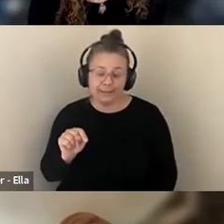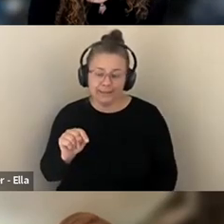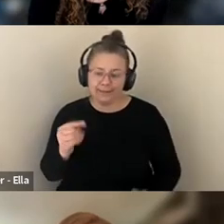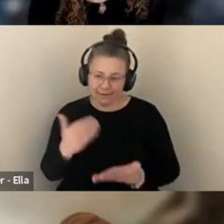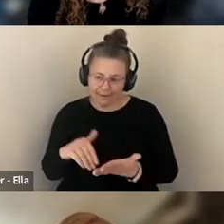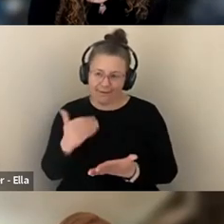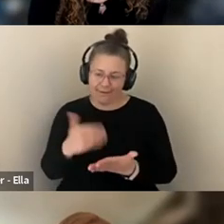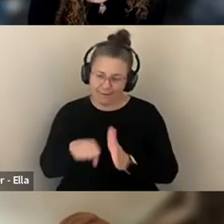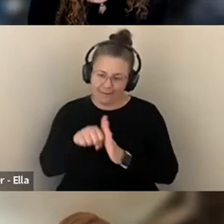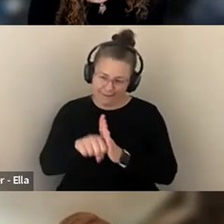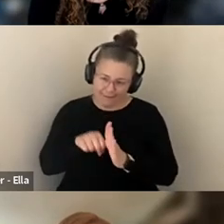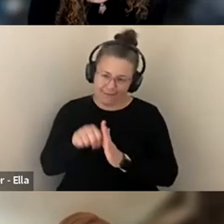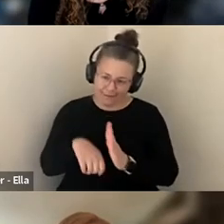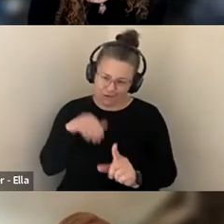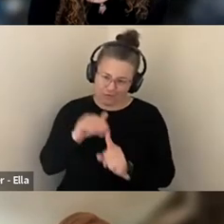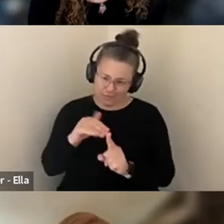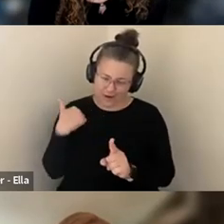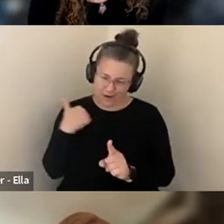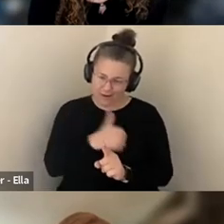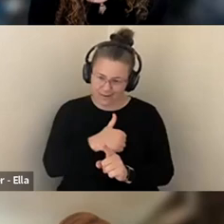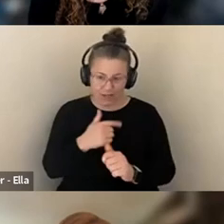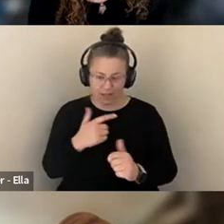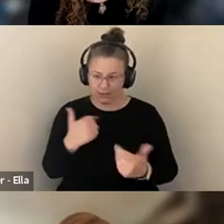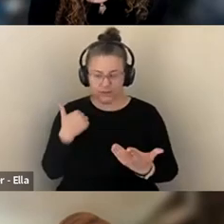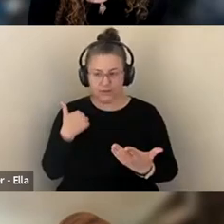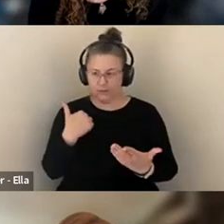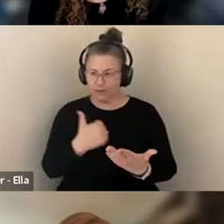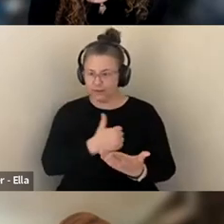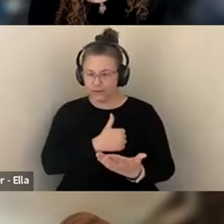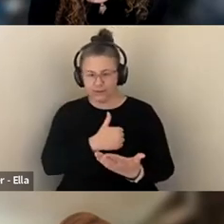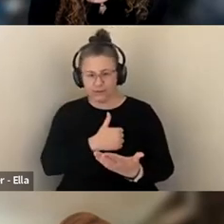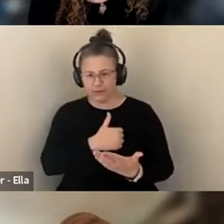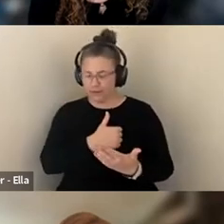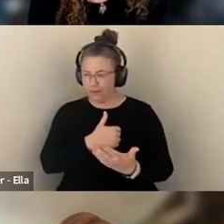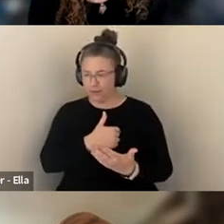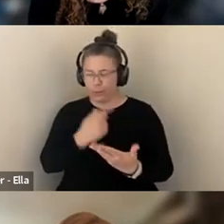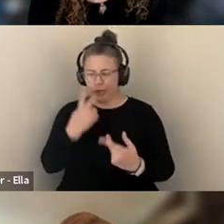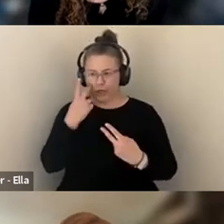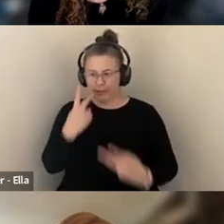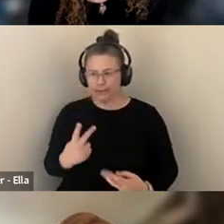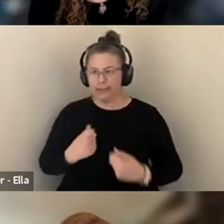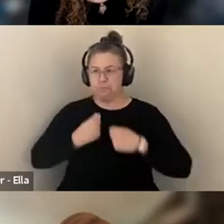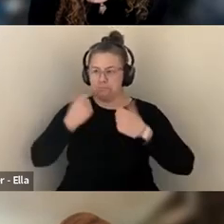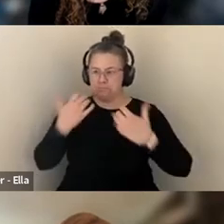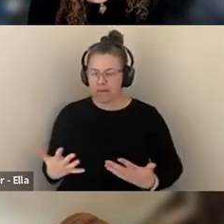are really at a different scope than what can be sort of handled in thinking about how